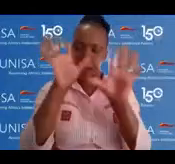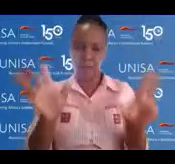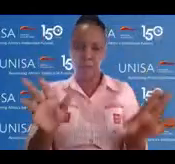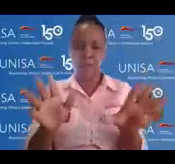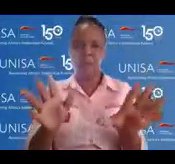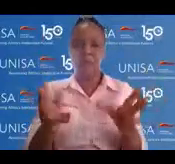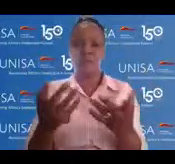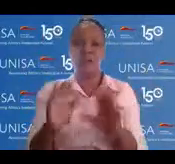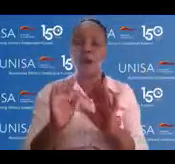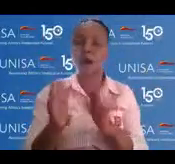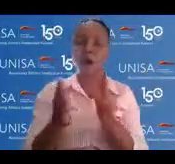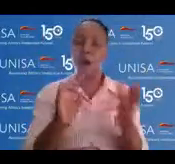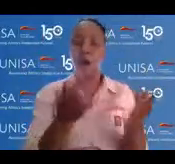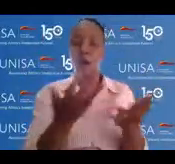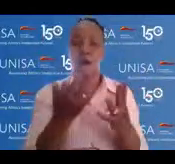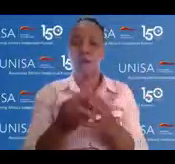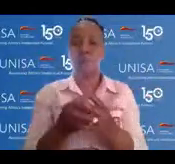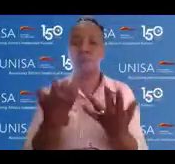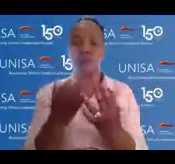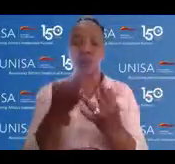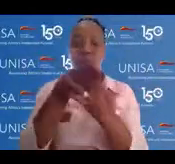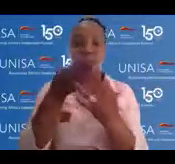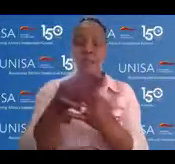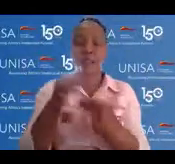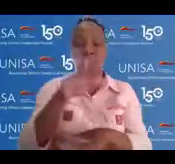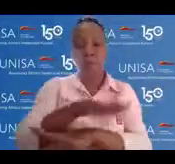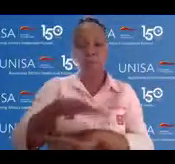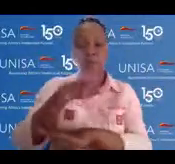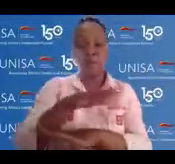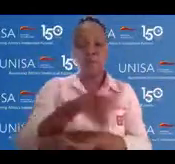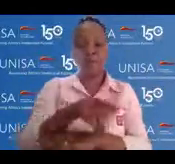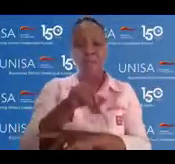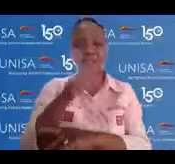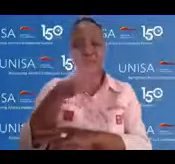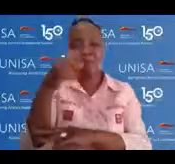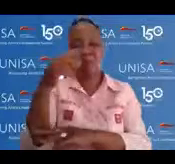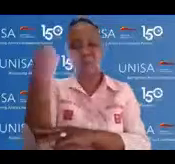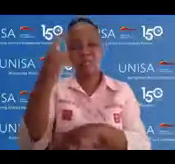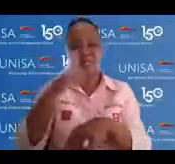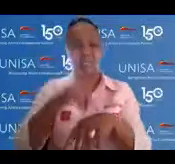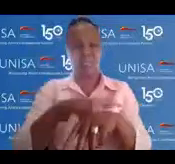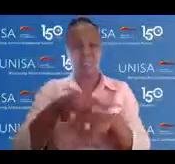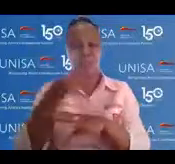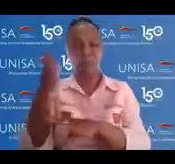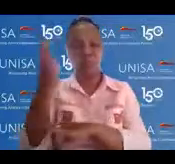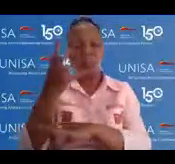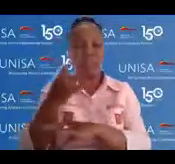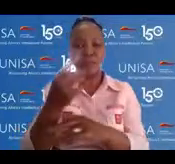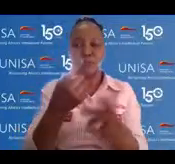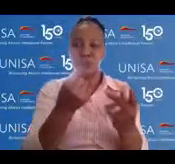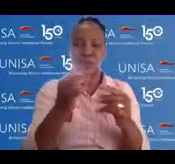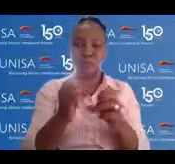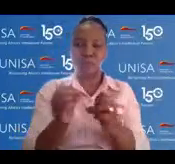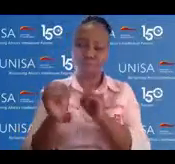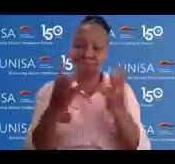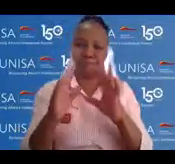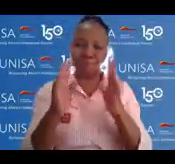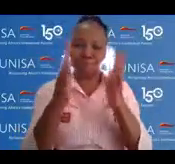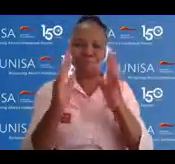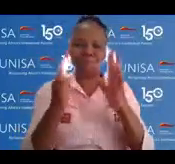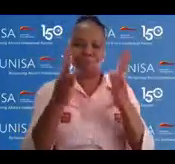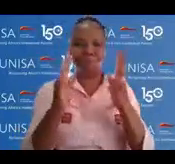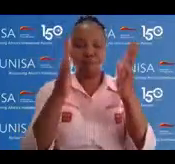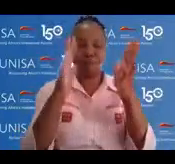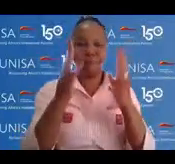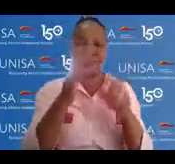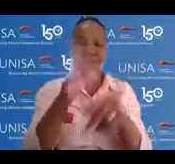to navigate the platform. And I must actually say that was the first time Lindiwe actually presented. So you really deserve a round of applause for that, Lindiwe.